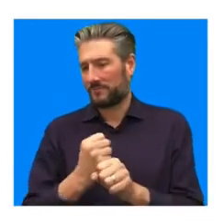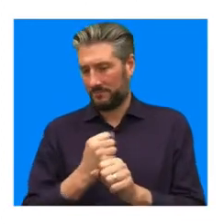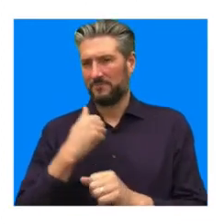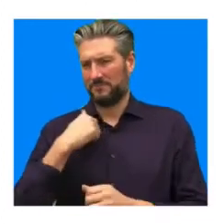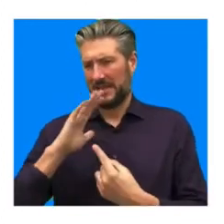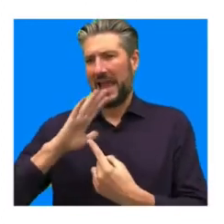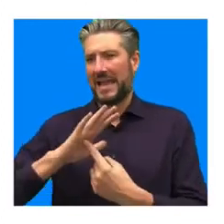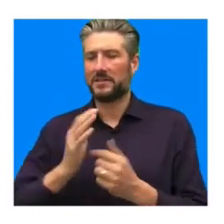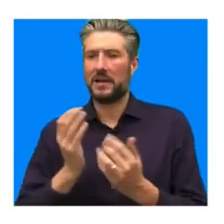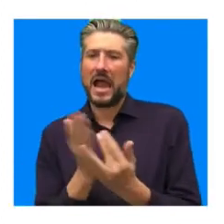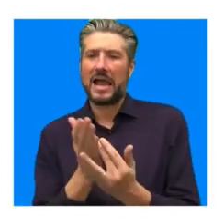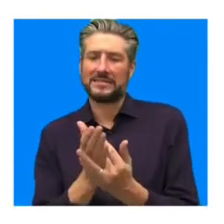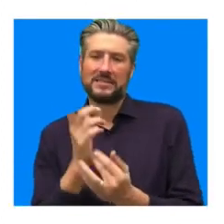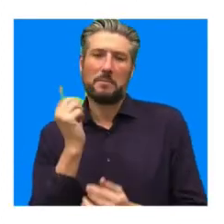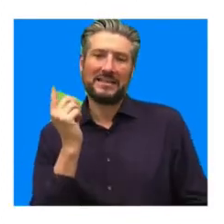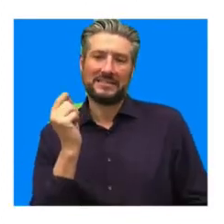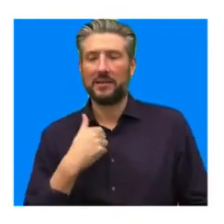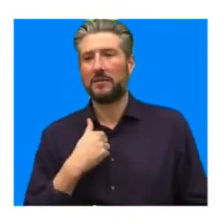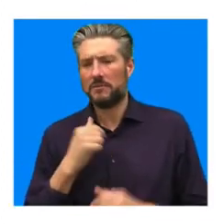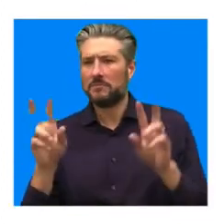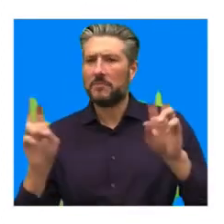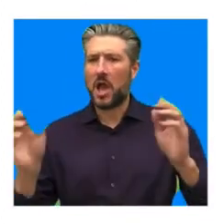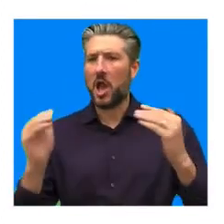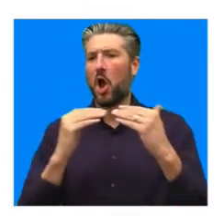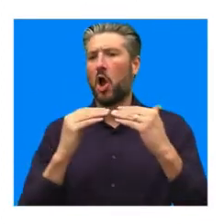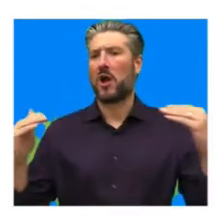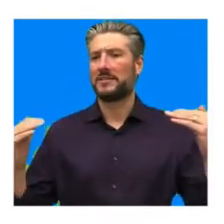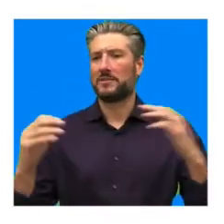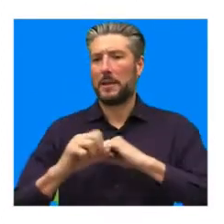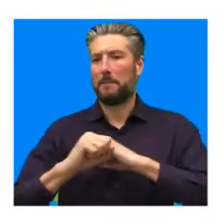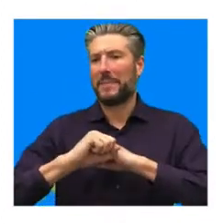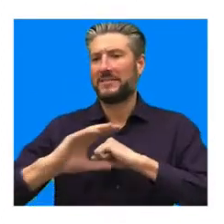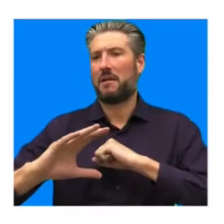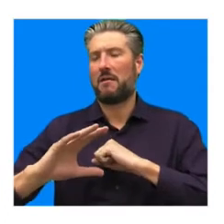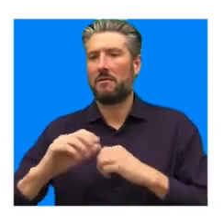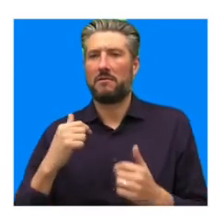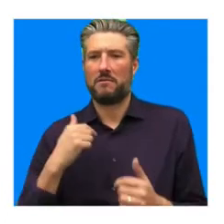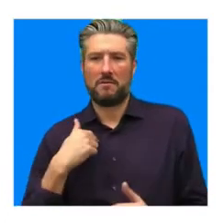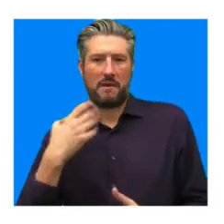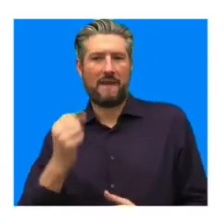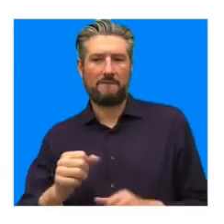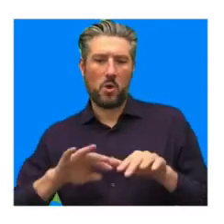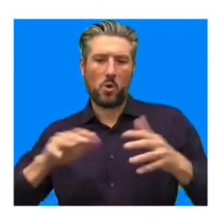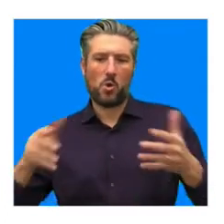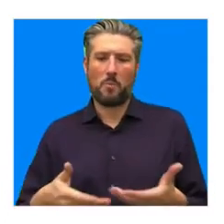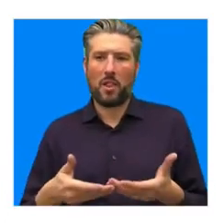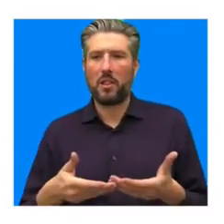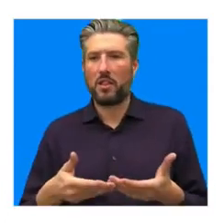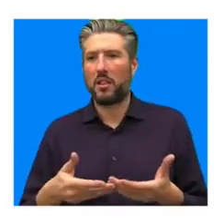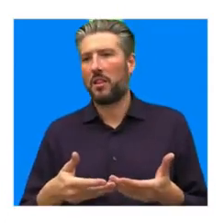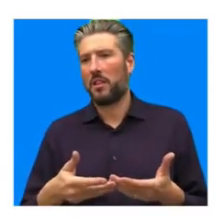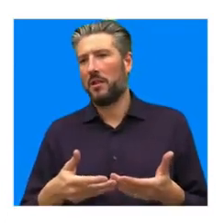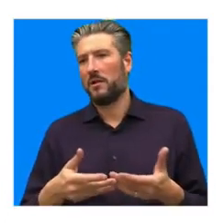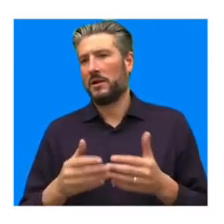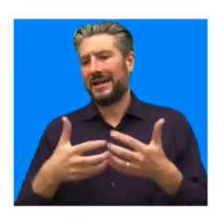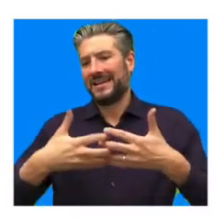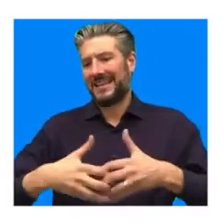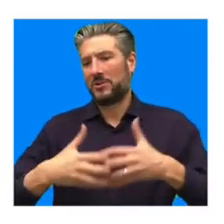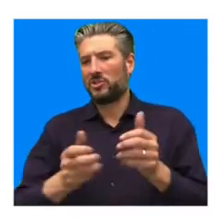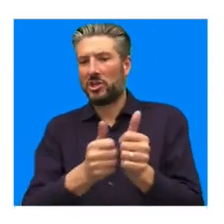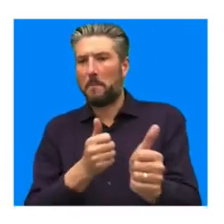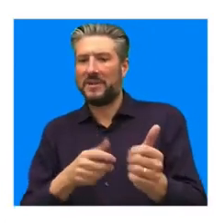which is a division of the global telecom company Verizon. and I am a